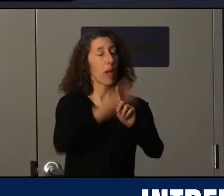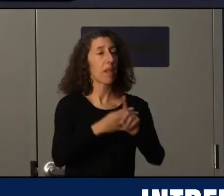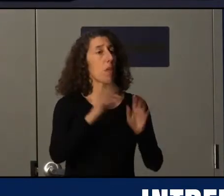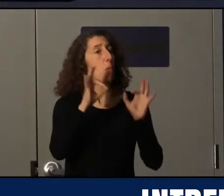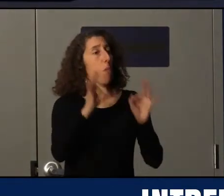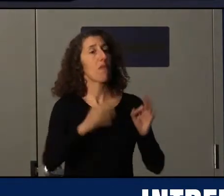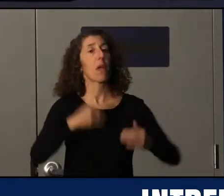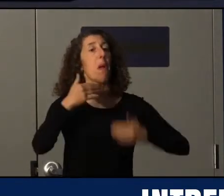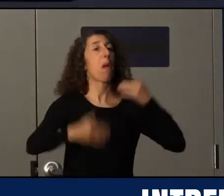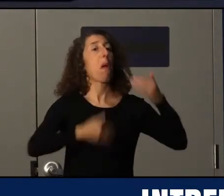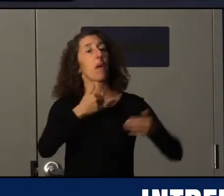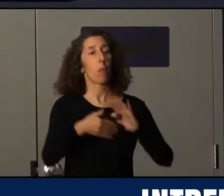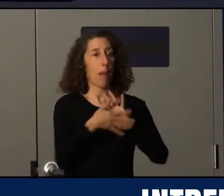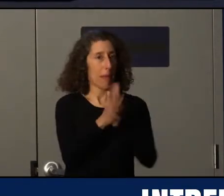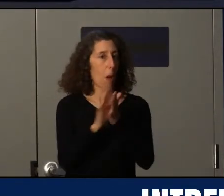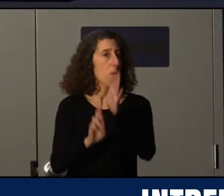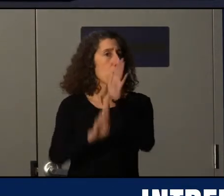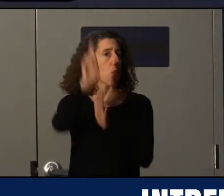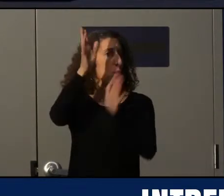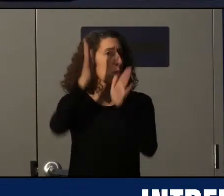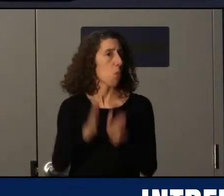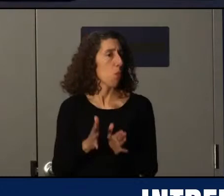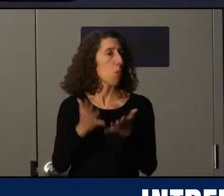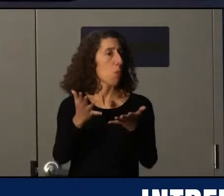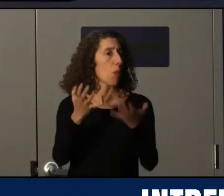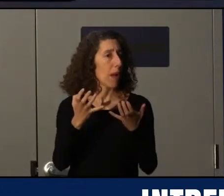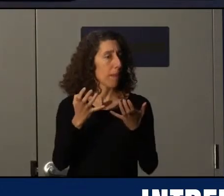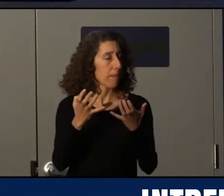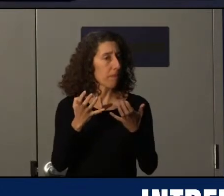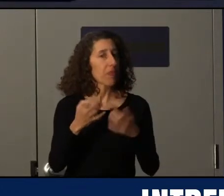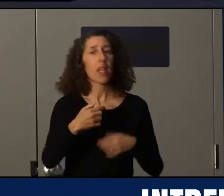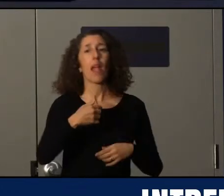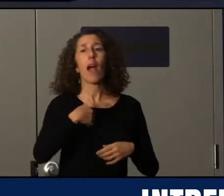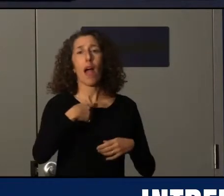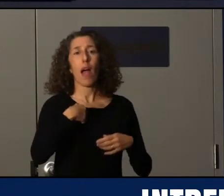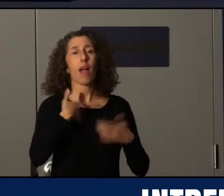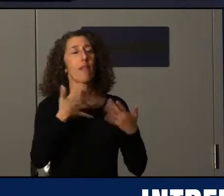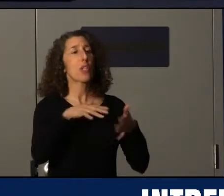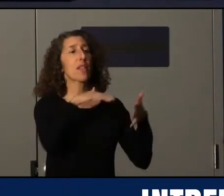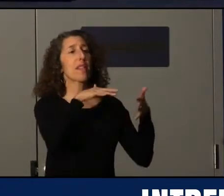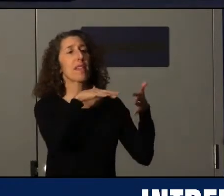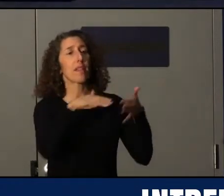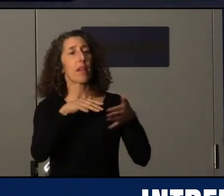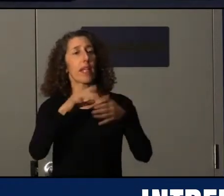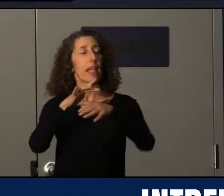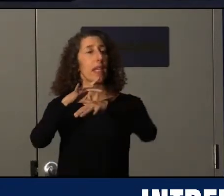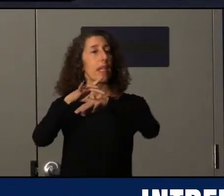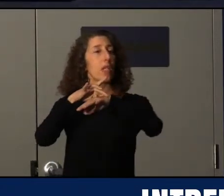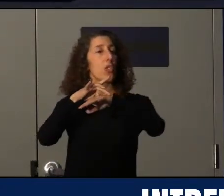And I'm a geoscientist by training, so a geology professor. And how many